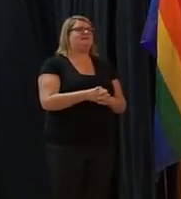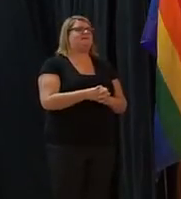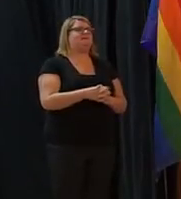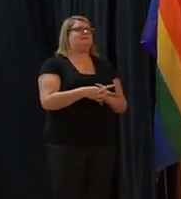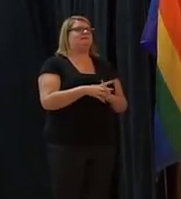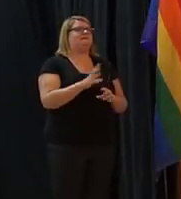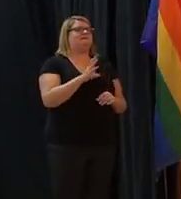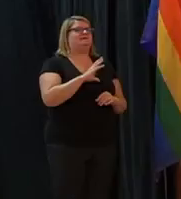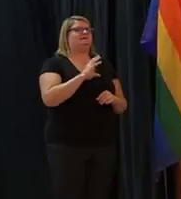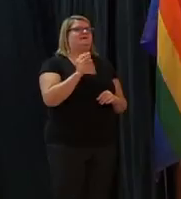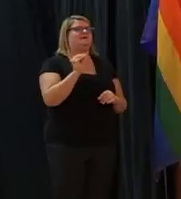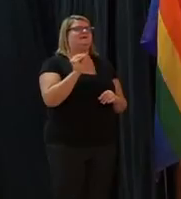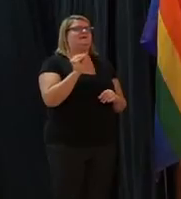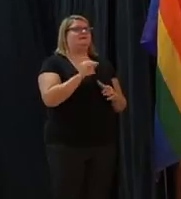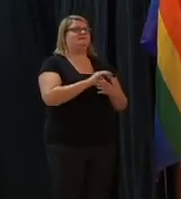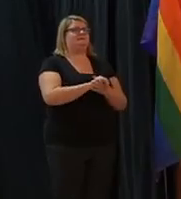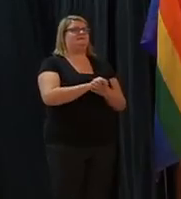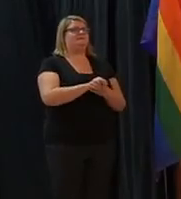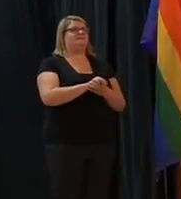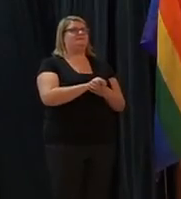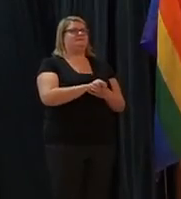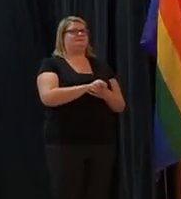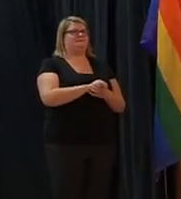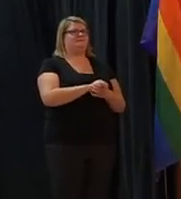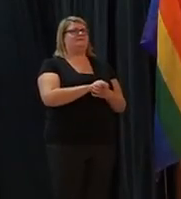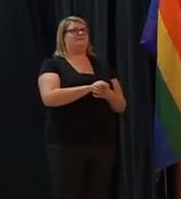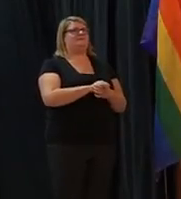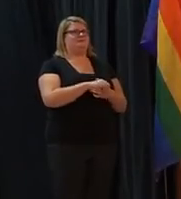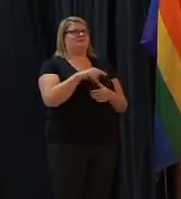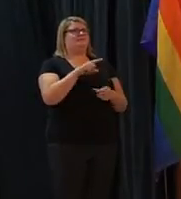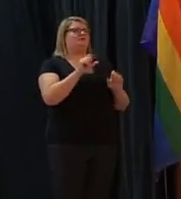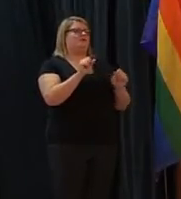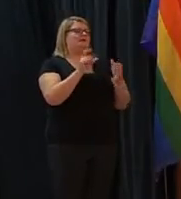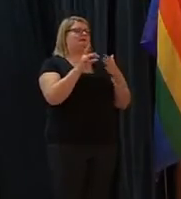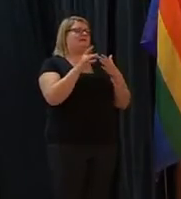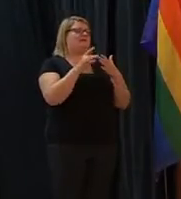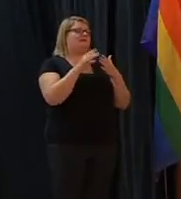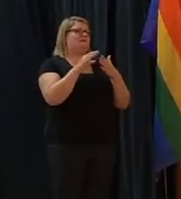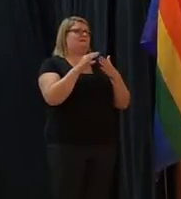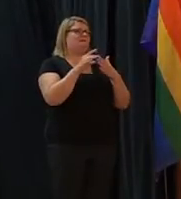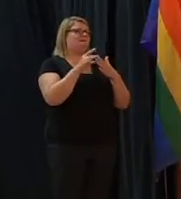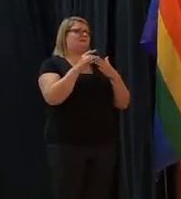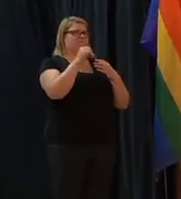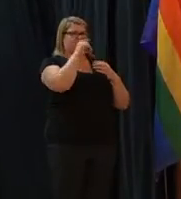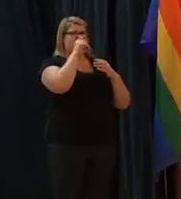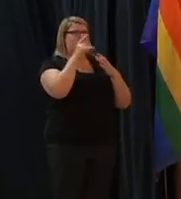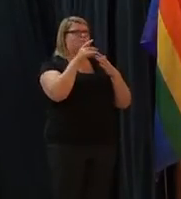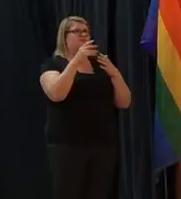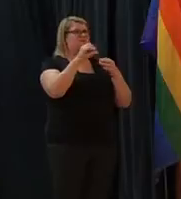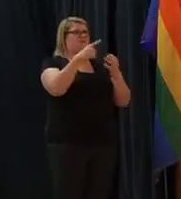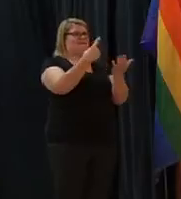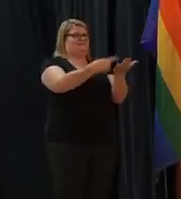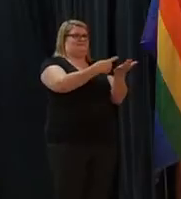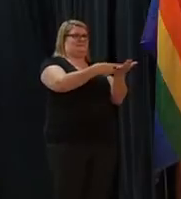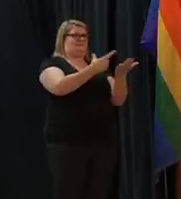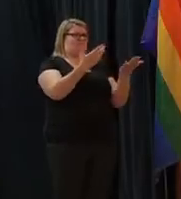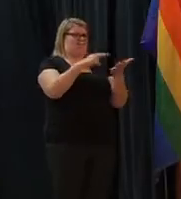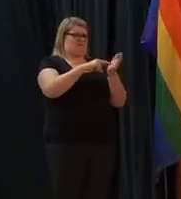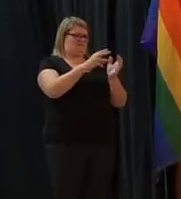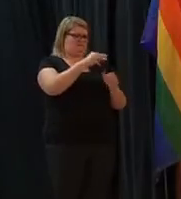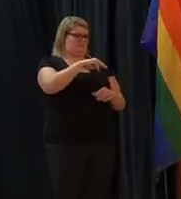very, very vacuum, and also this could lead to the broad interpretation of what is morality by the immigration